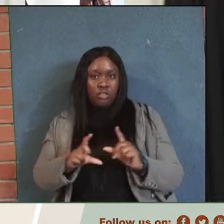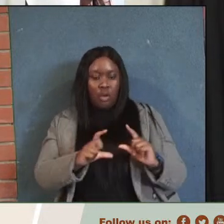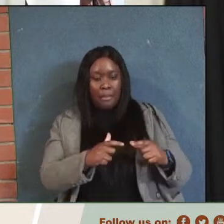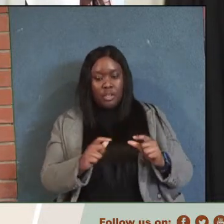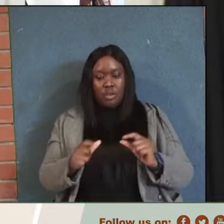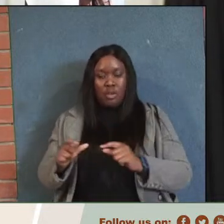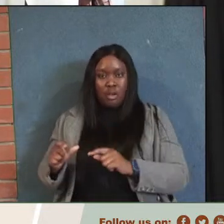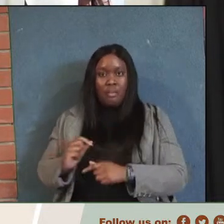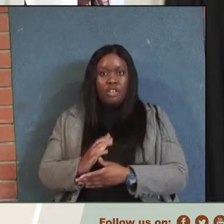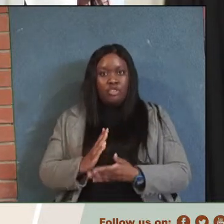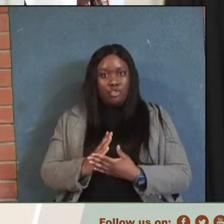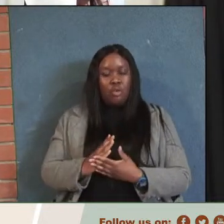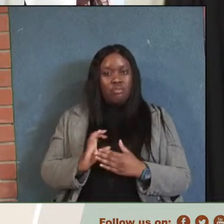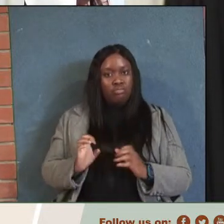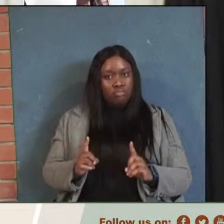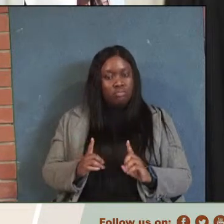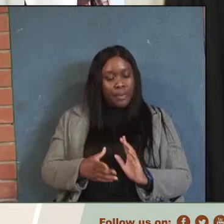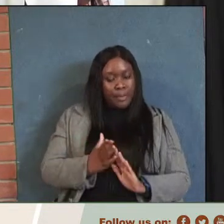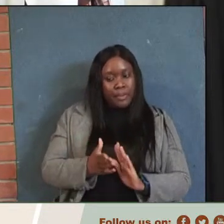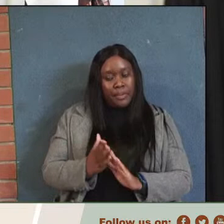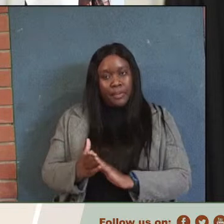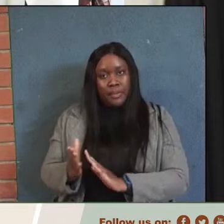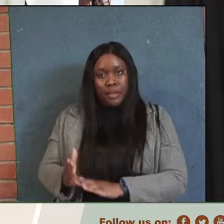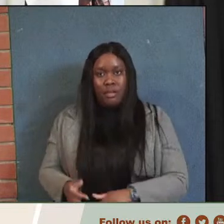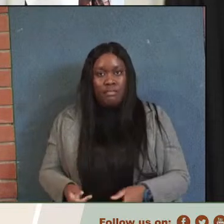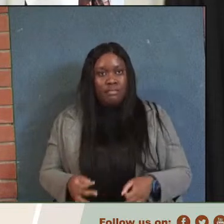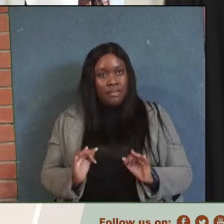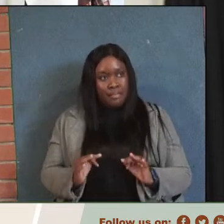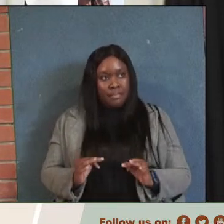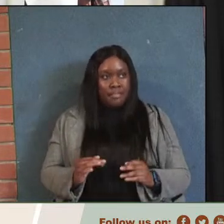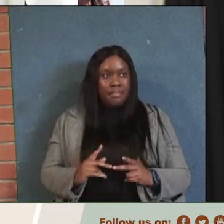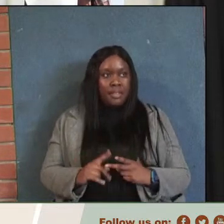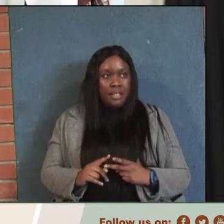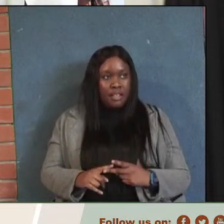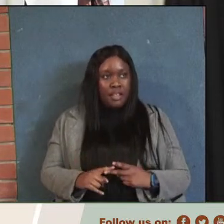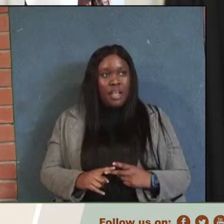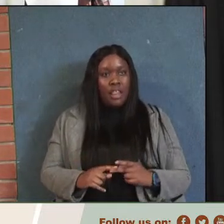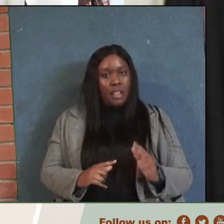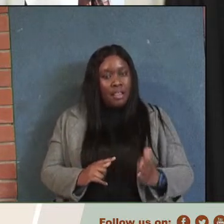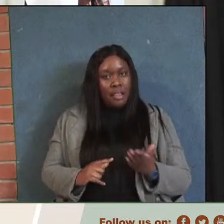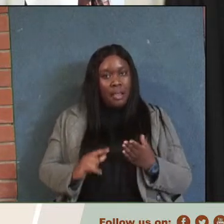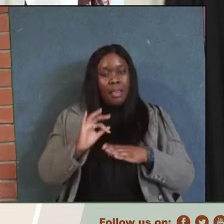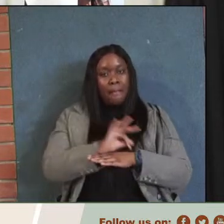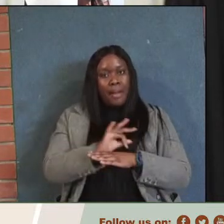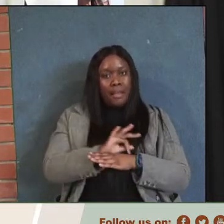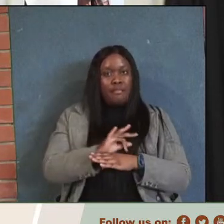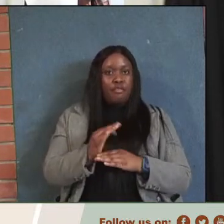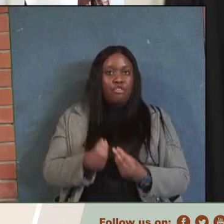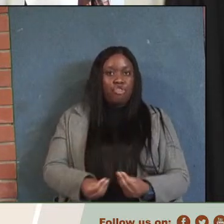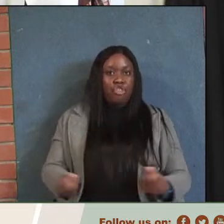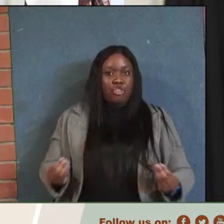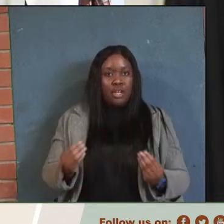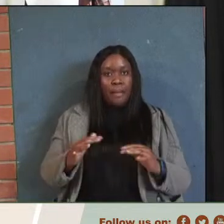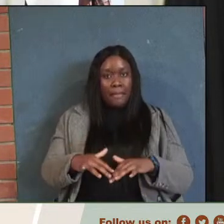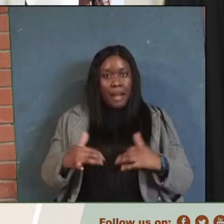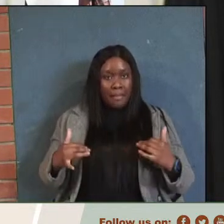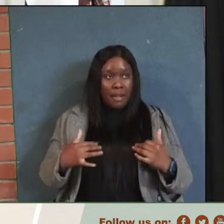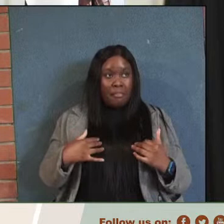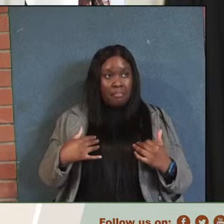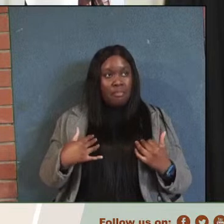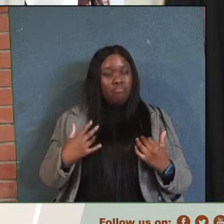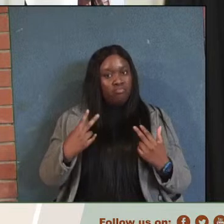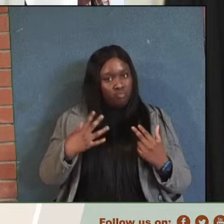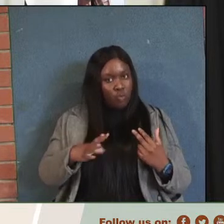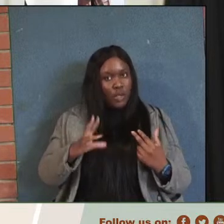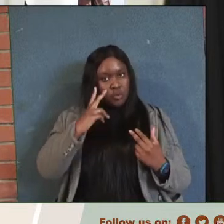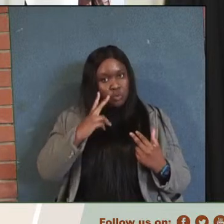of education of the plans who received the resolutions of Children's Parliament. We look forward to the resolutions being processed and